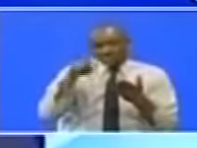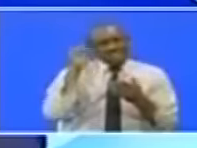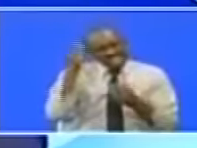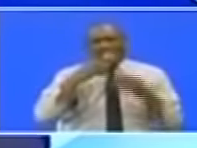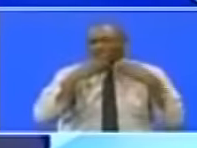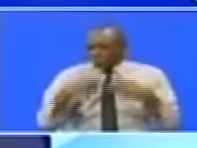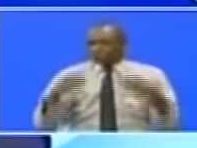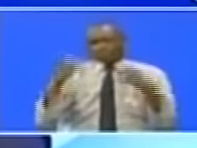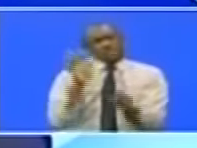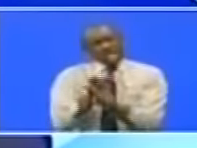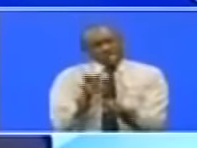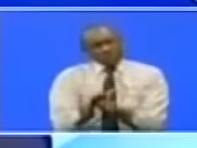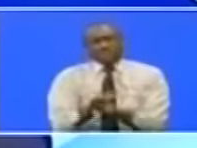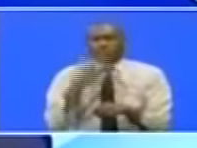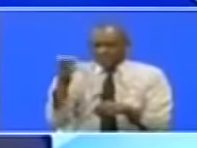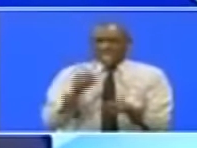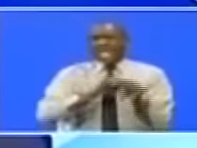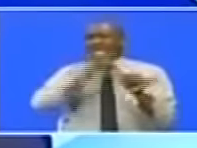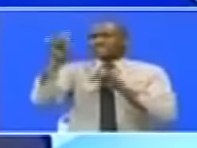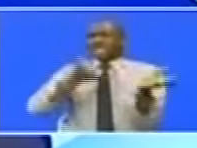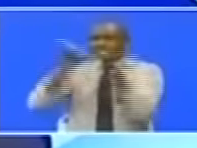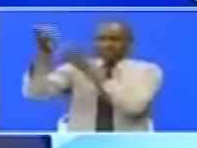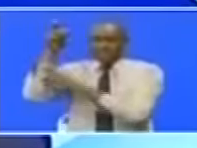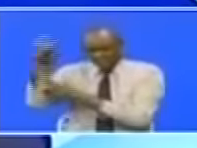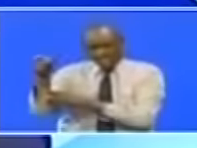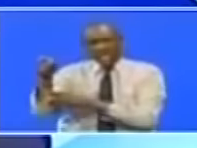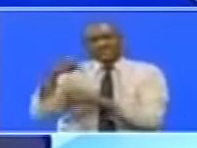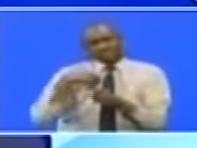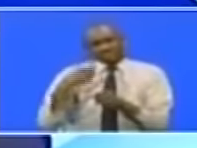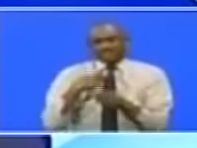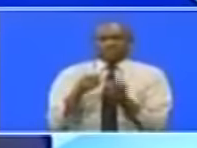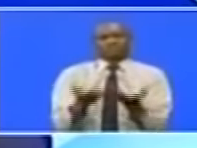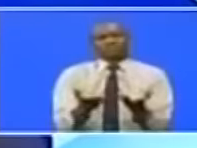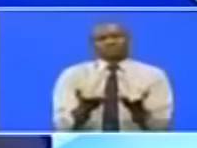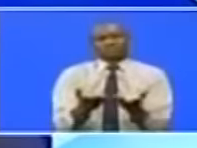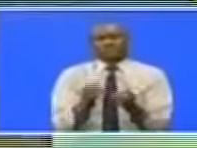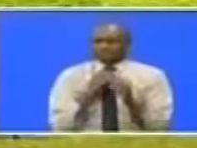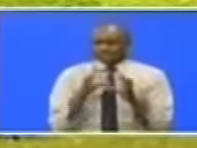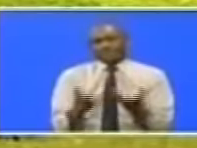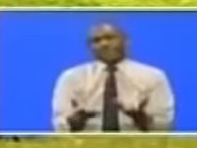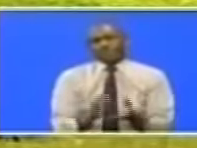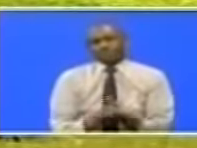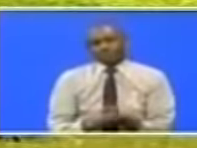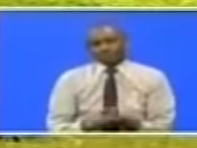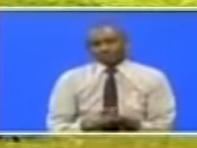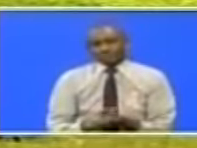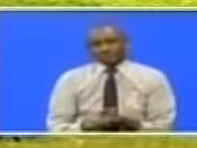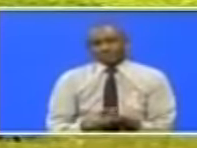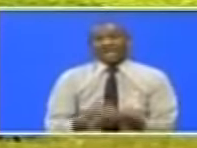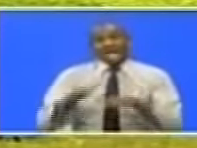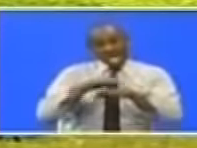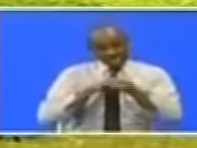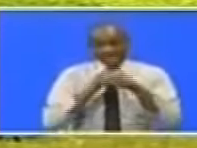out immensely, with the bulk of exports being shipped in raw forms. Is the backbone of the African